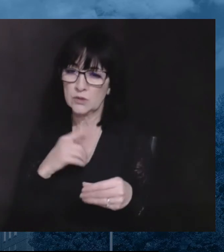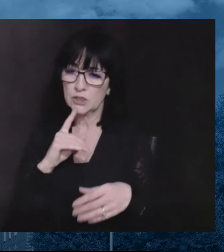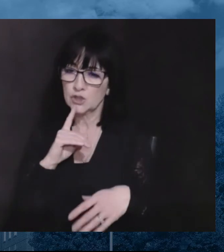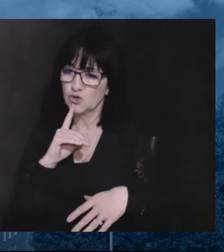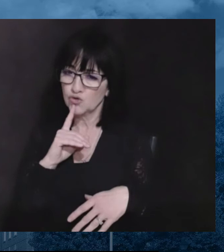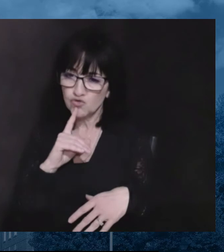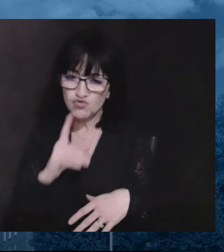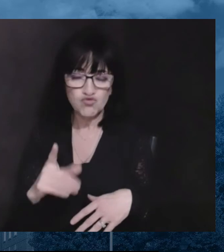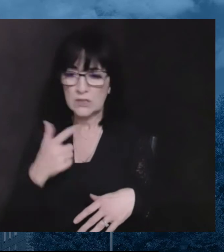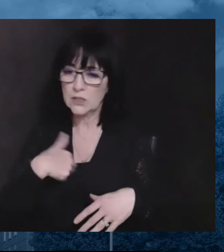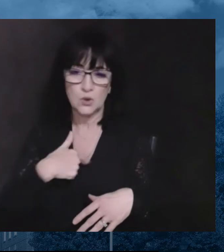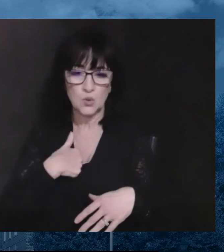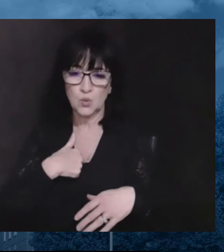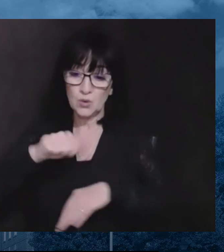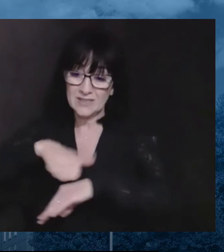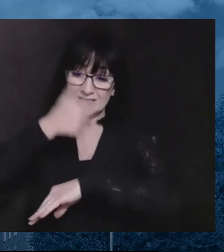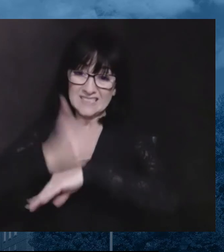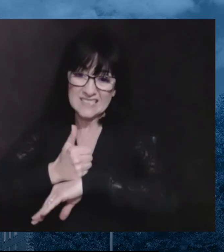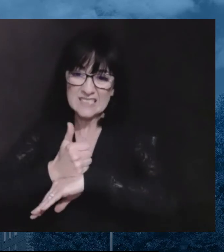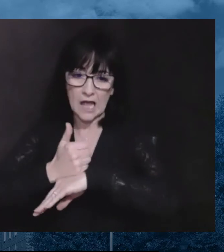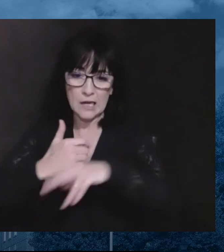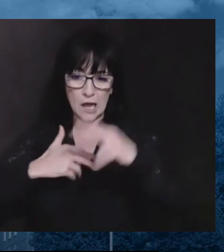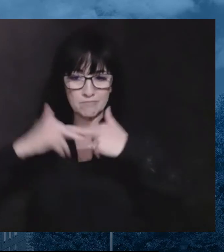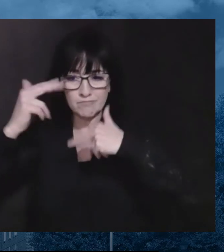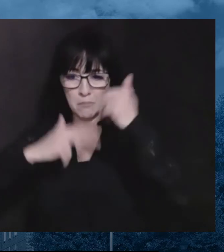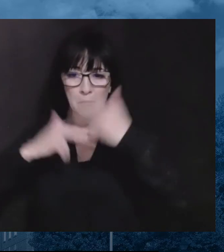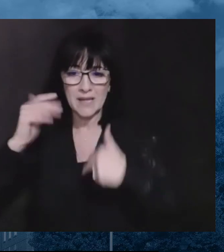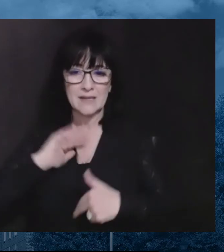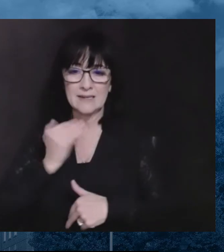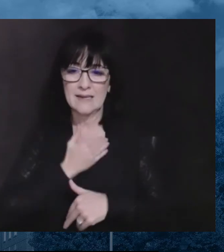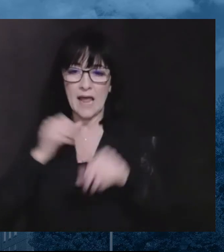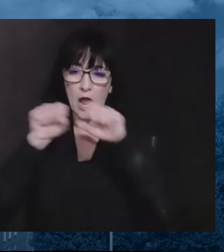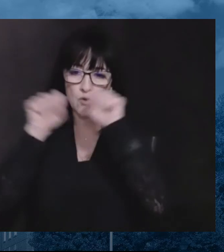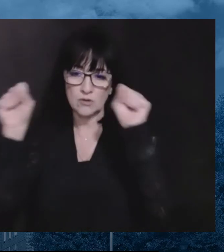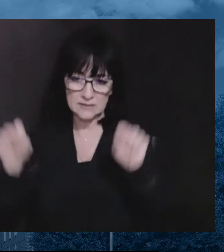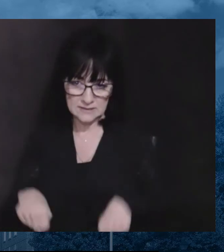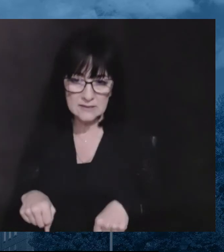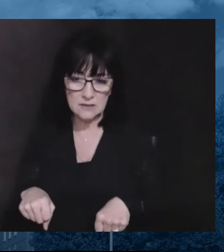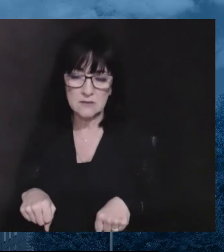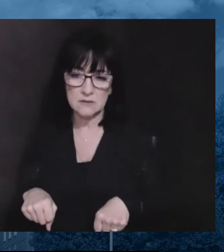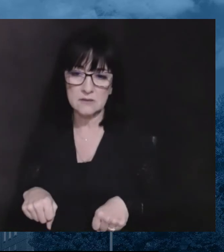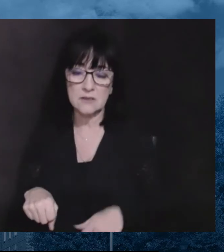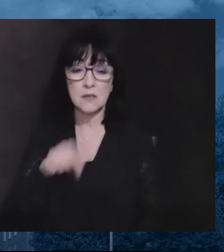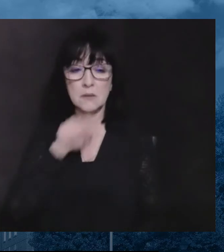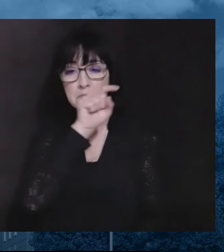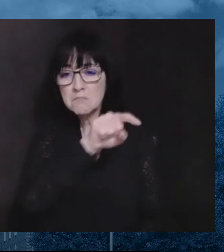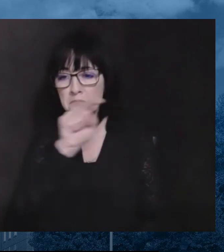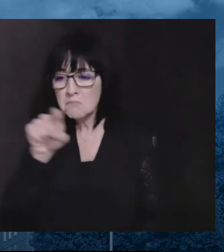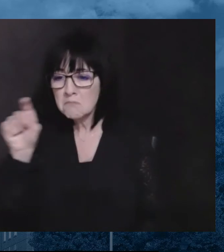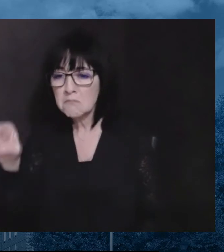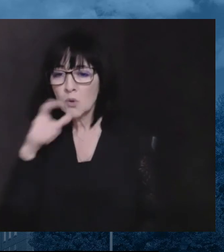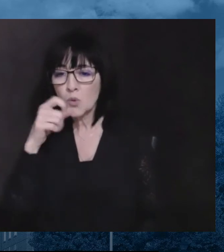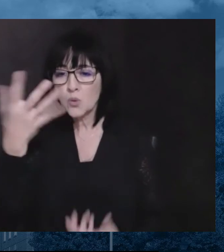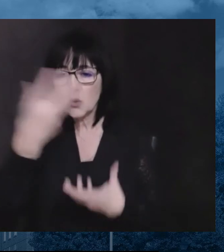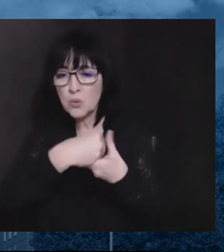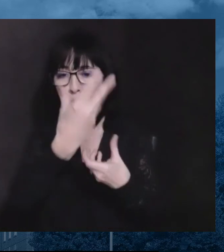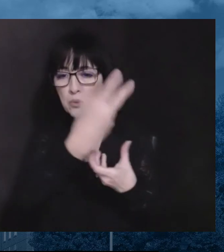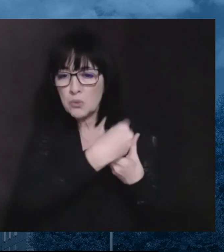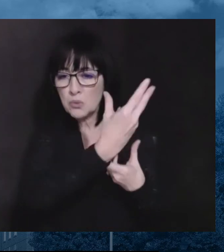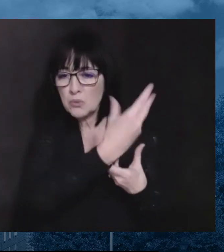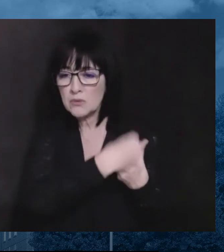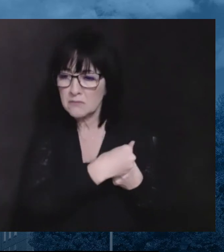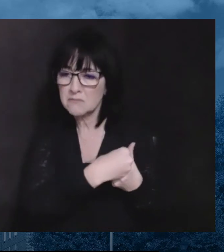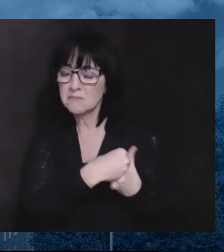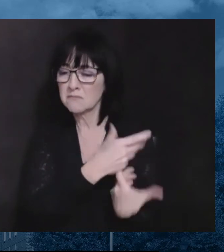vaccination infrastructure. The hospitals, health systems, primary care providers, pharmacies do a lot of vaccination